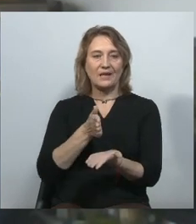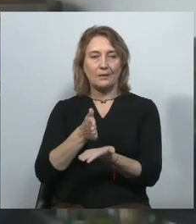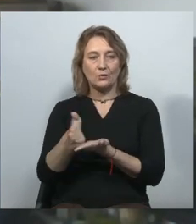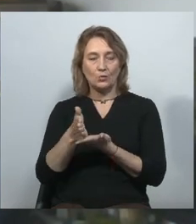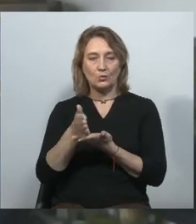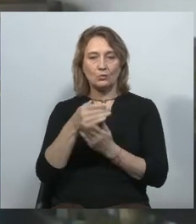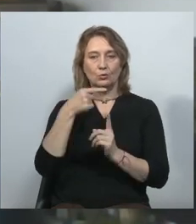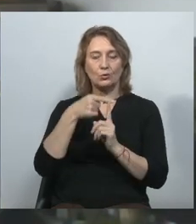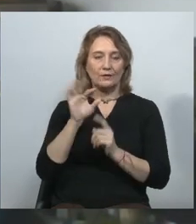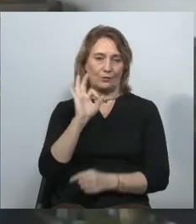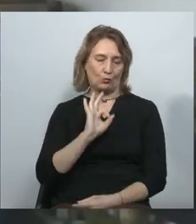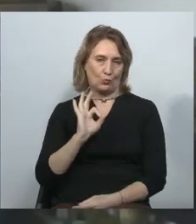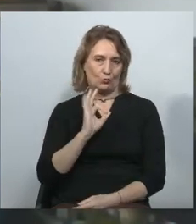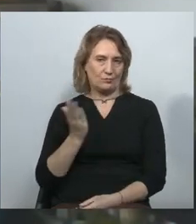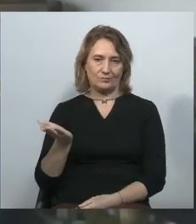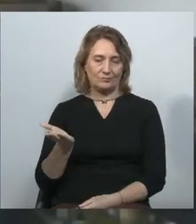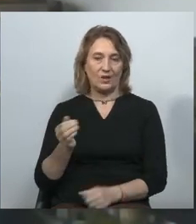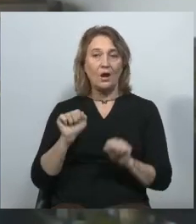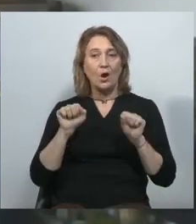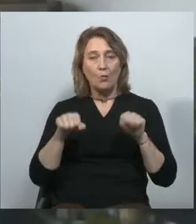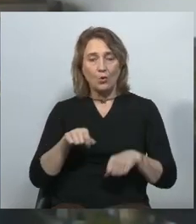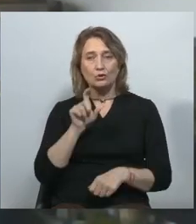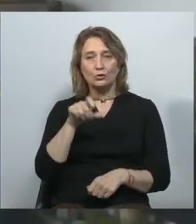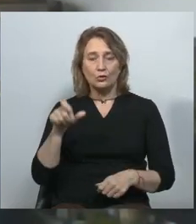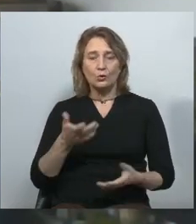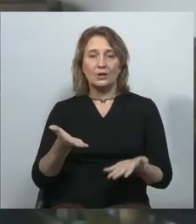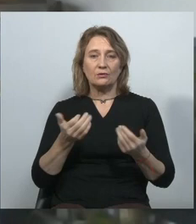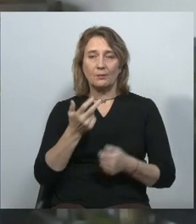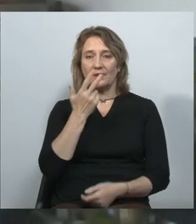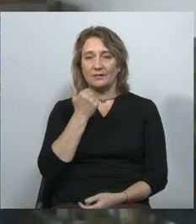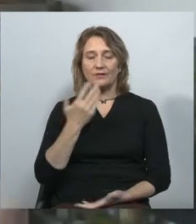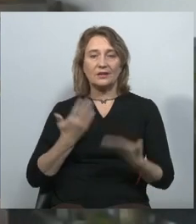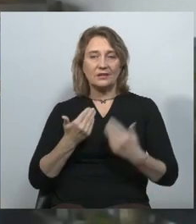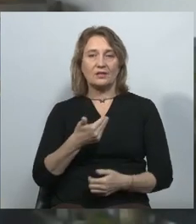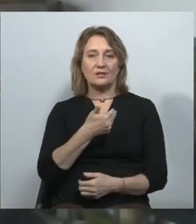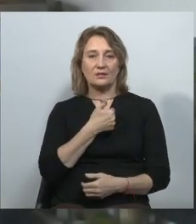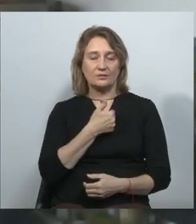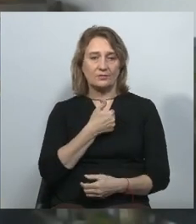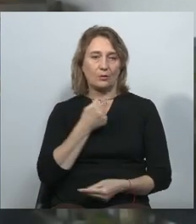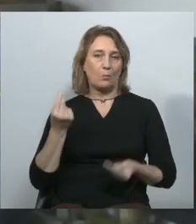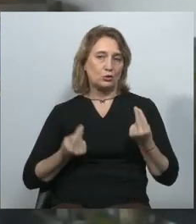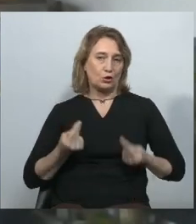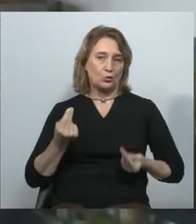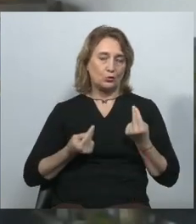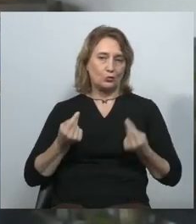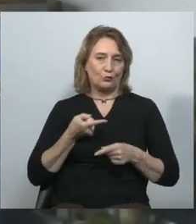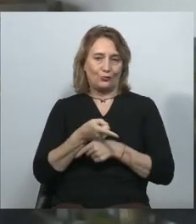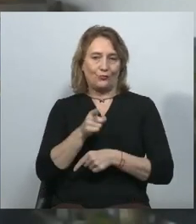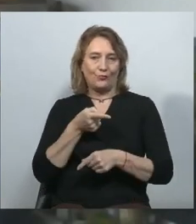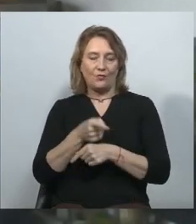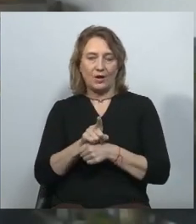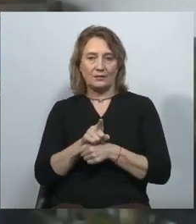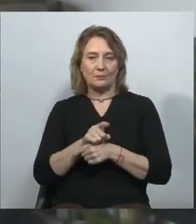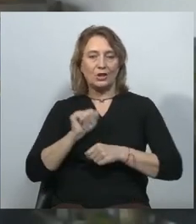It may, for example, give people the skills if they want to wind up their friends. You know, for example, showing emotion, conspiracy